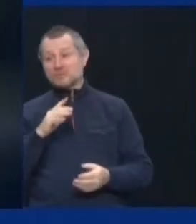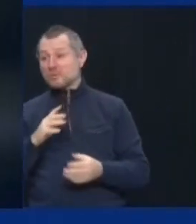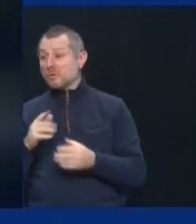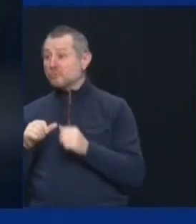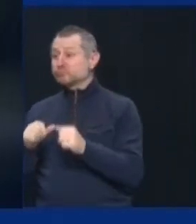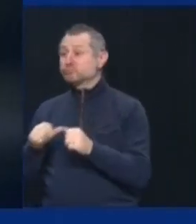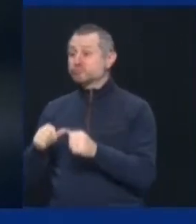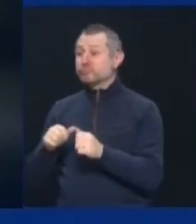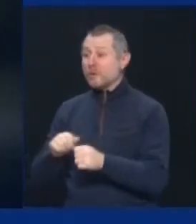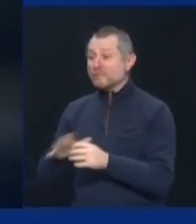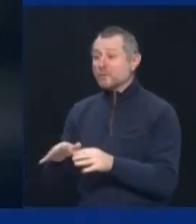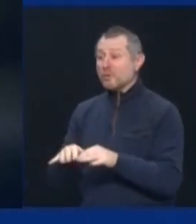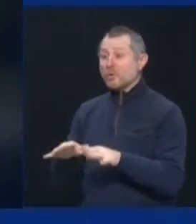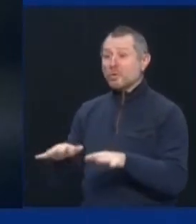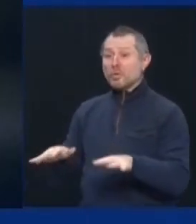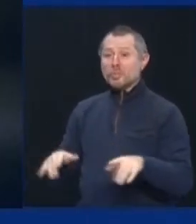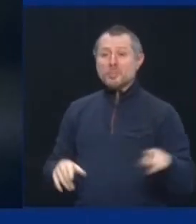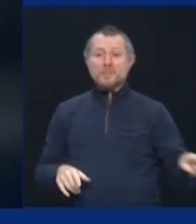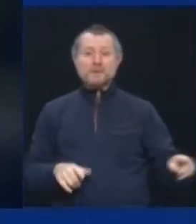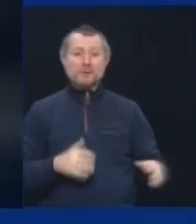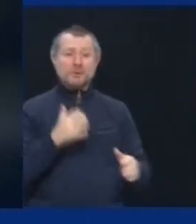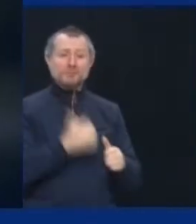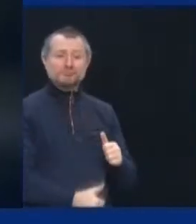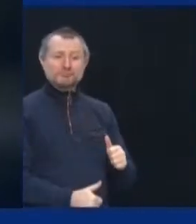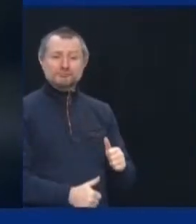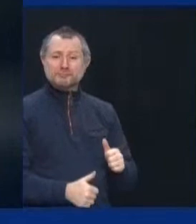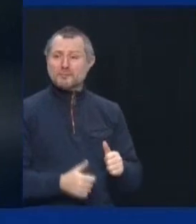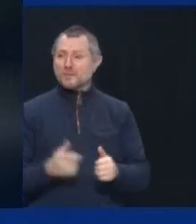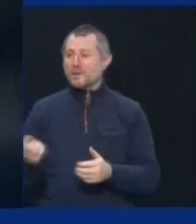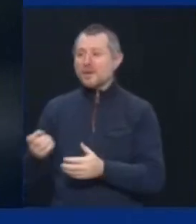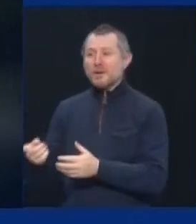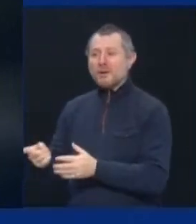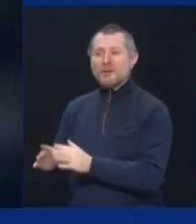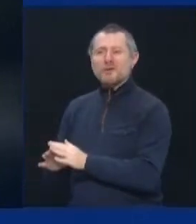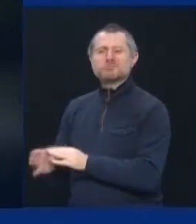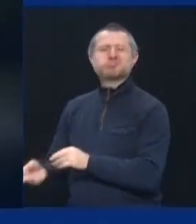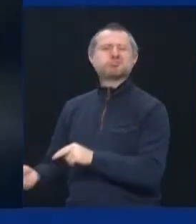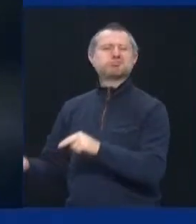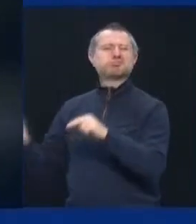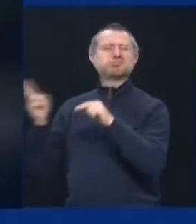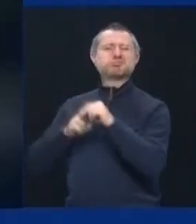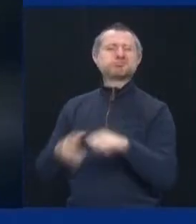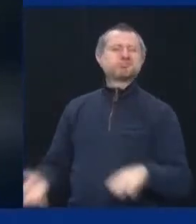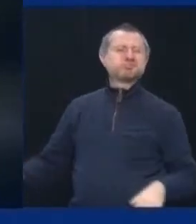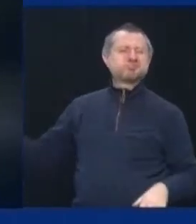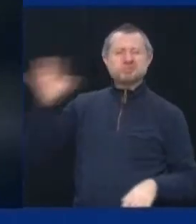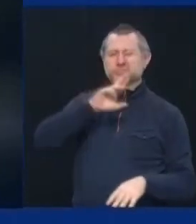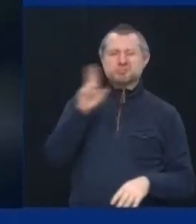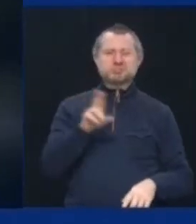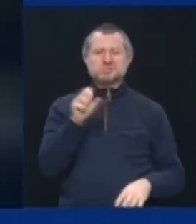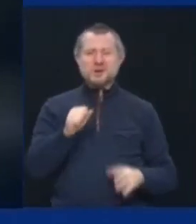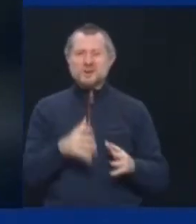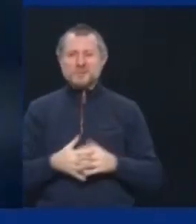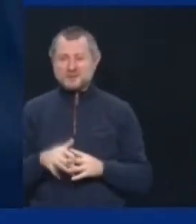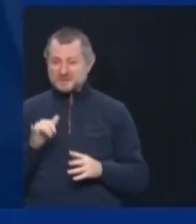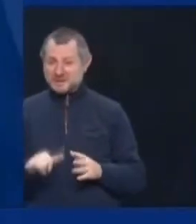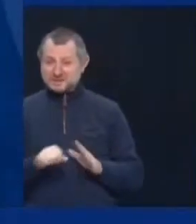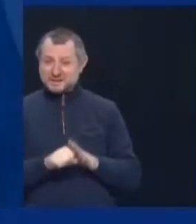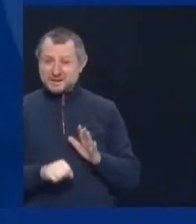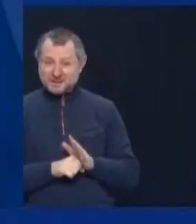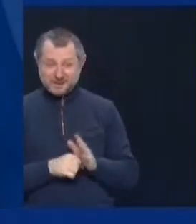Virus is a national pandemic. Infected people from one state are going to the other state. That's the